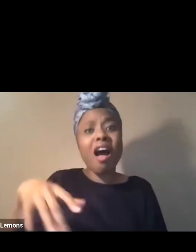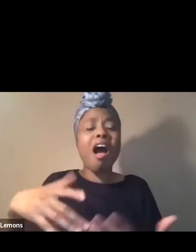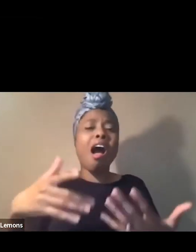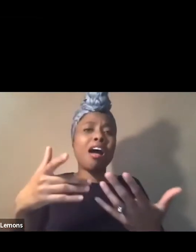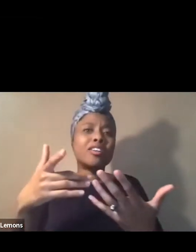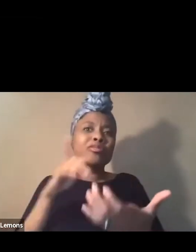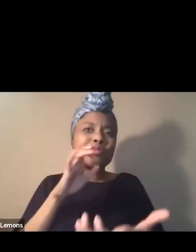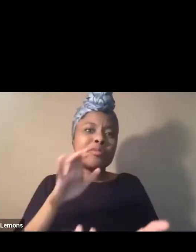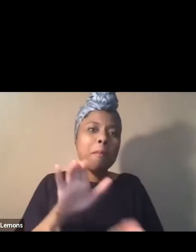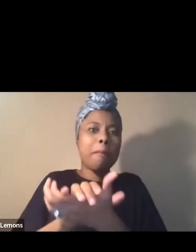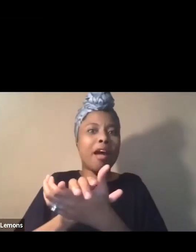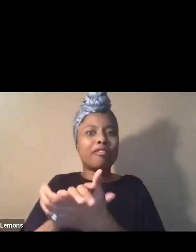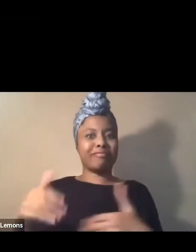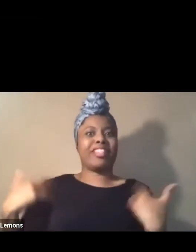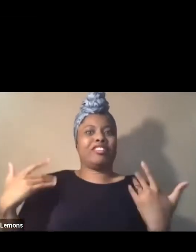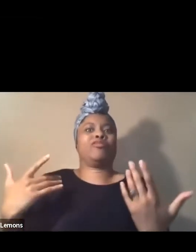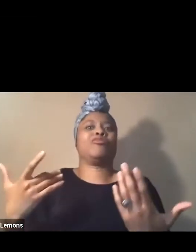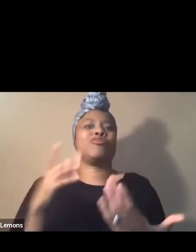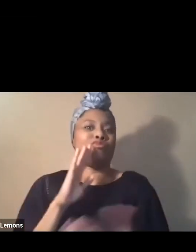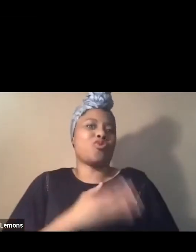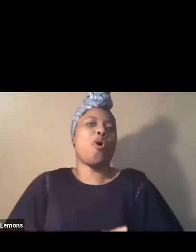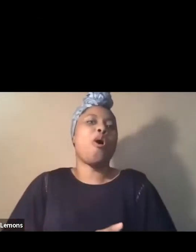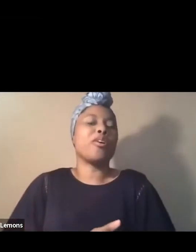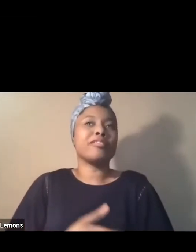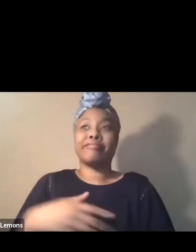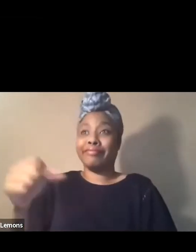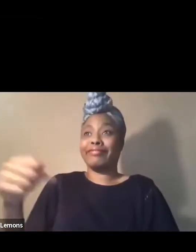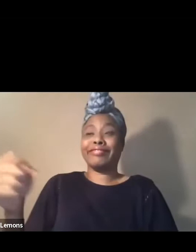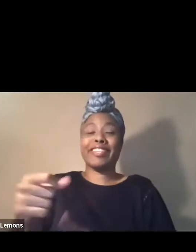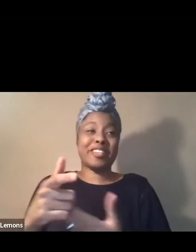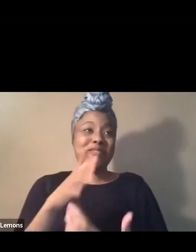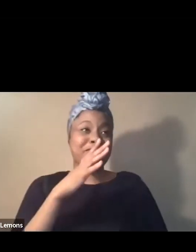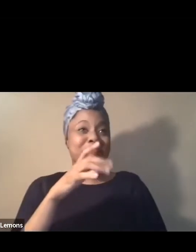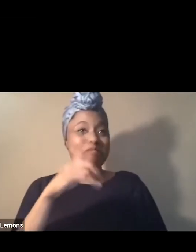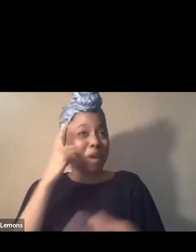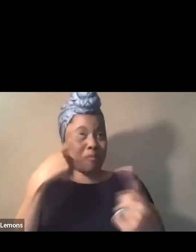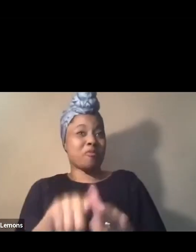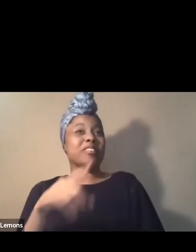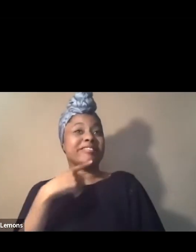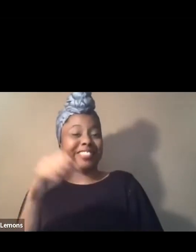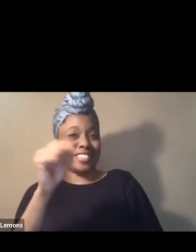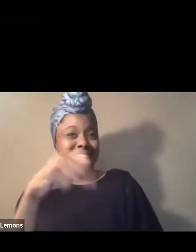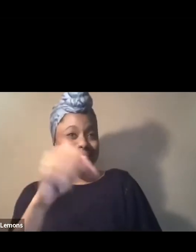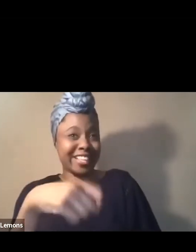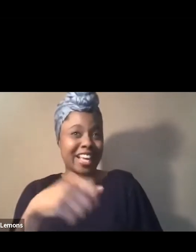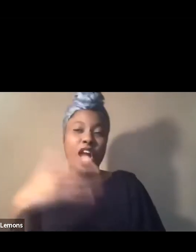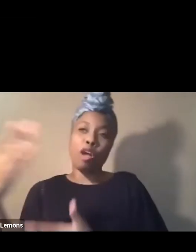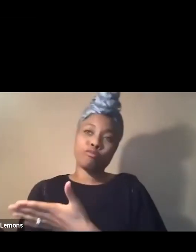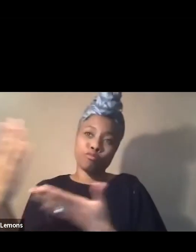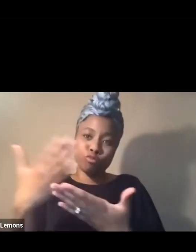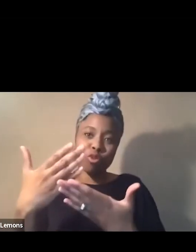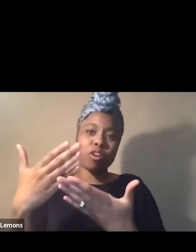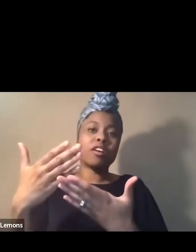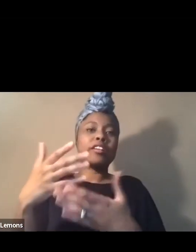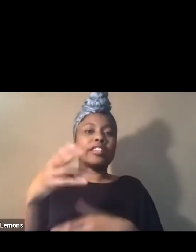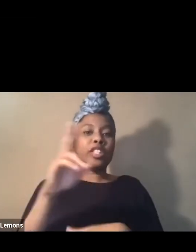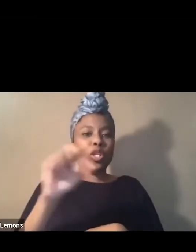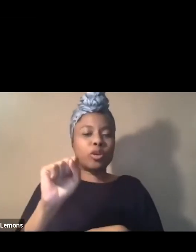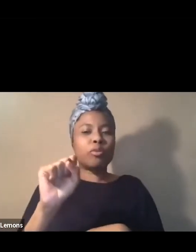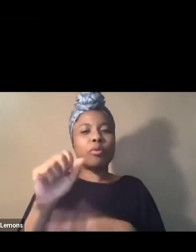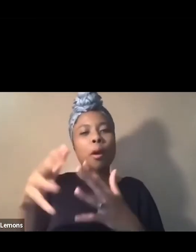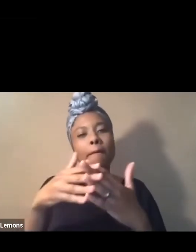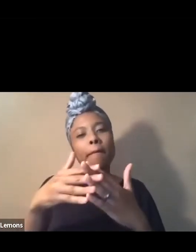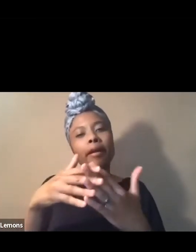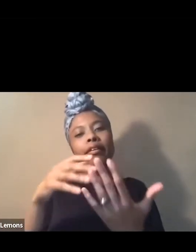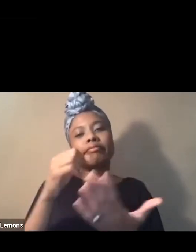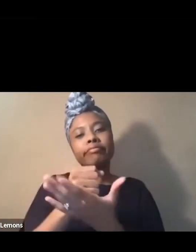youngest daughter. They said yes, and my mom said yes, and she was brought to the United States on a marriage visa. A